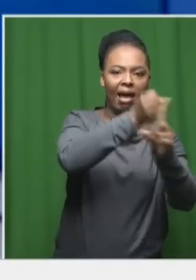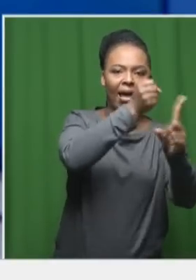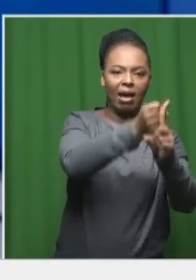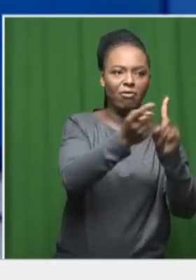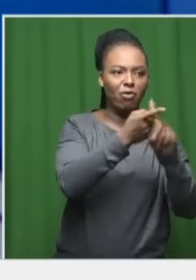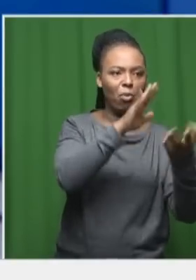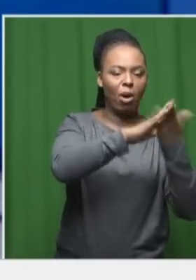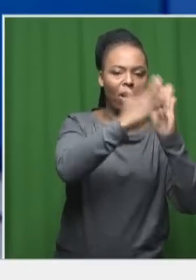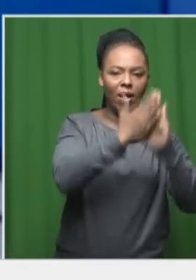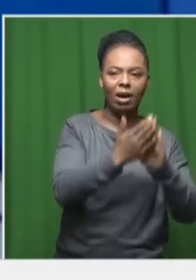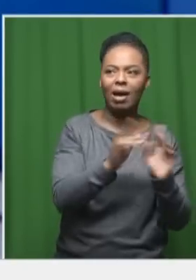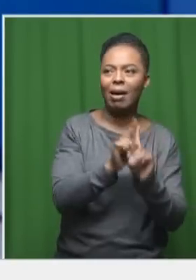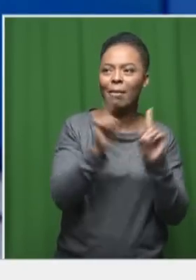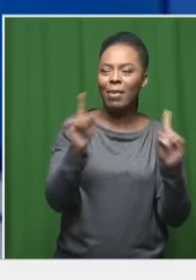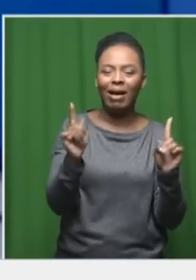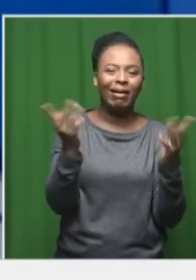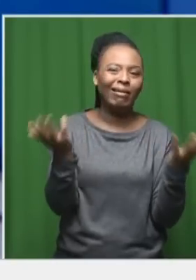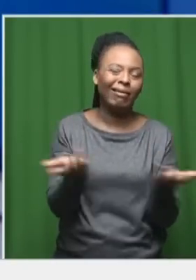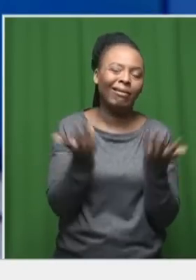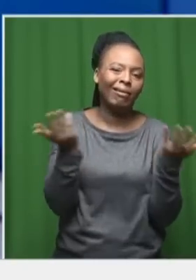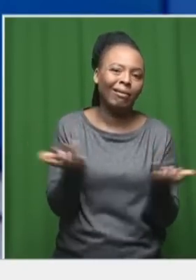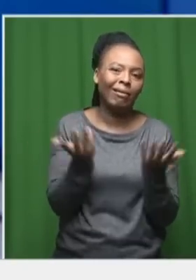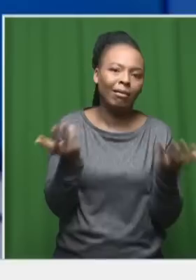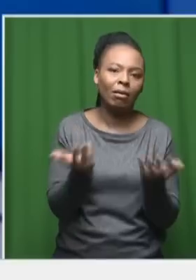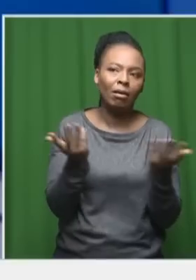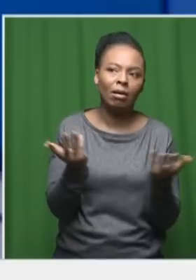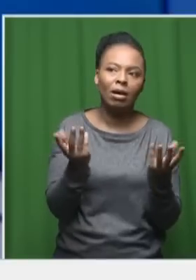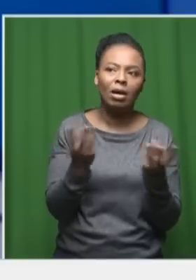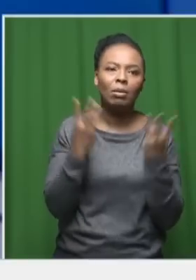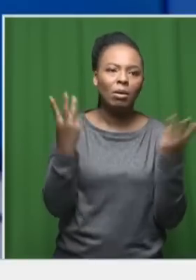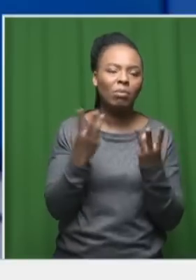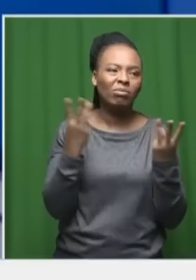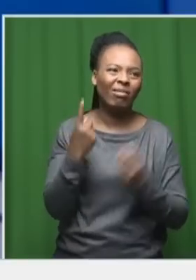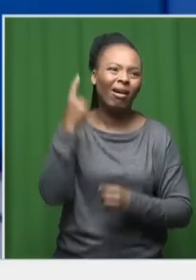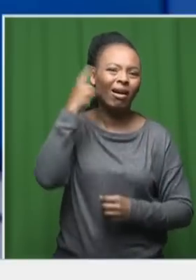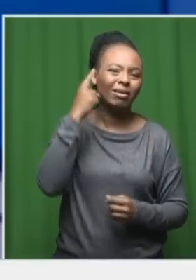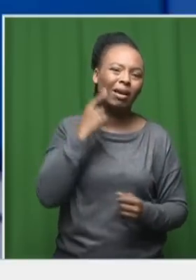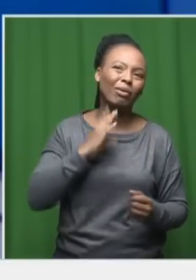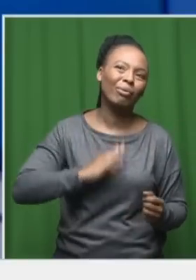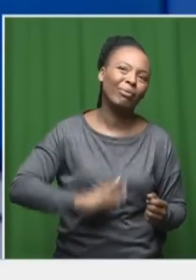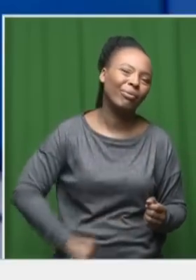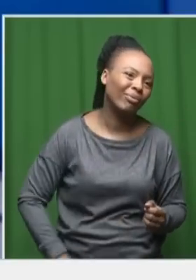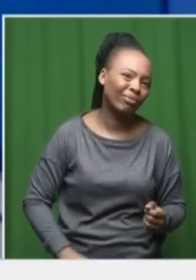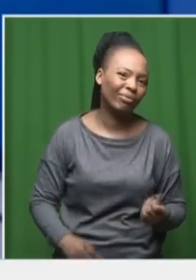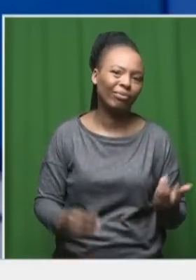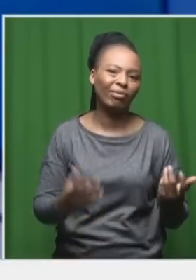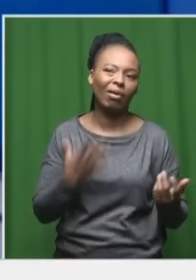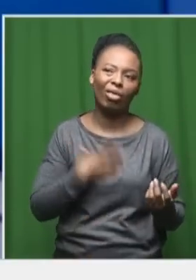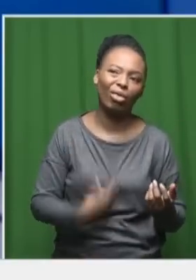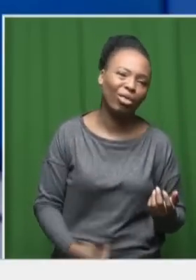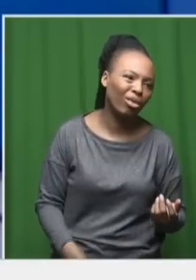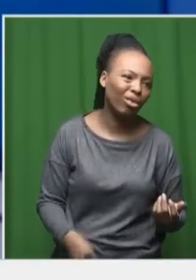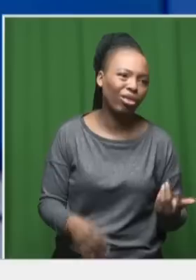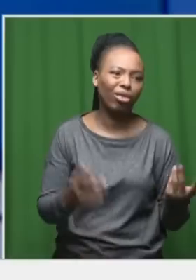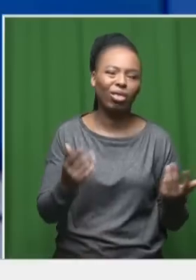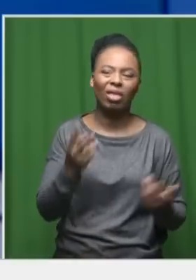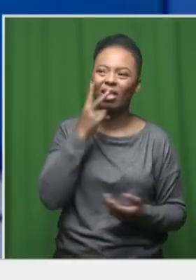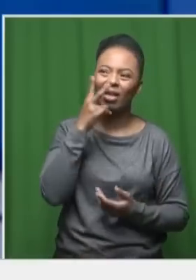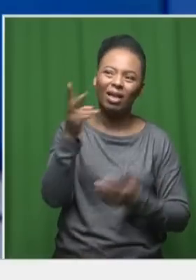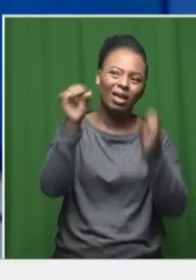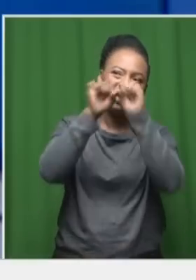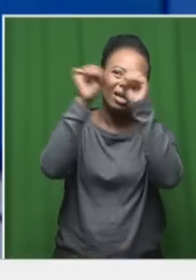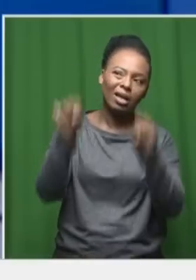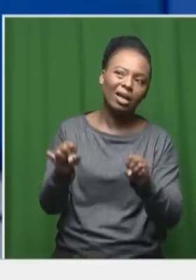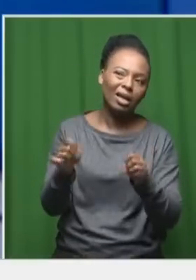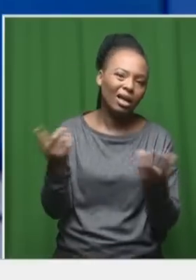But apart from that, I think people become despondent when they look at the systems at play and think, well,